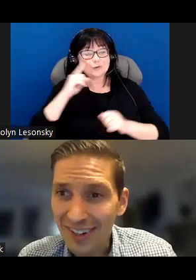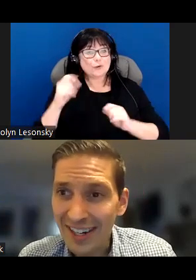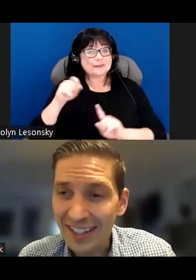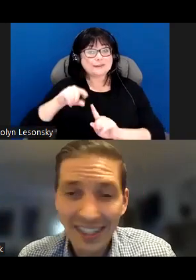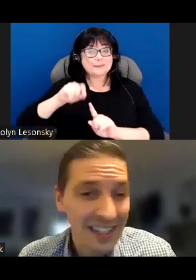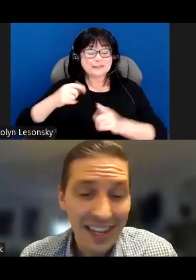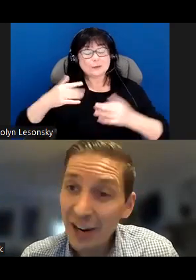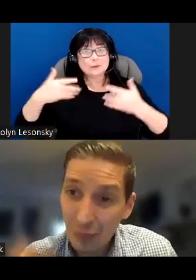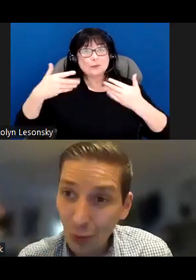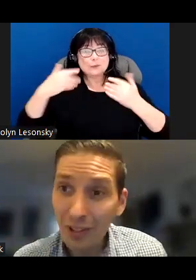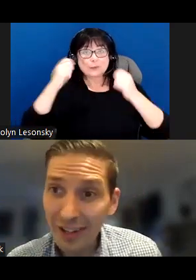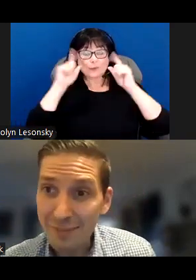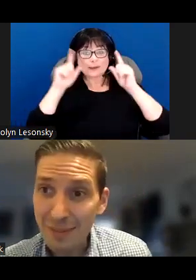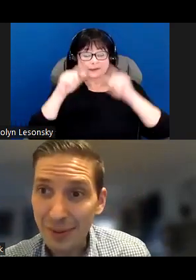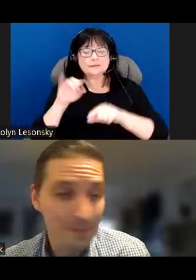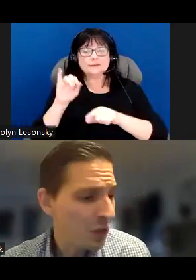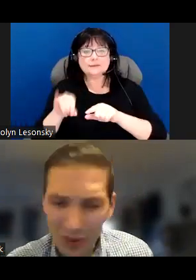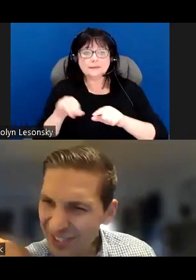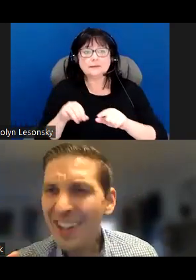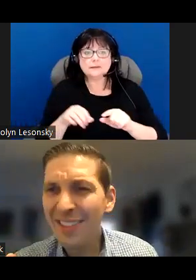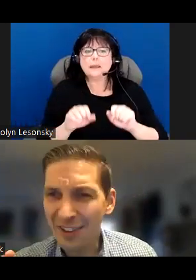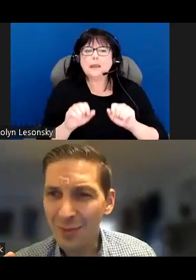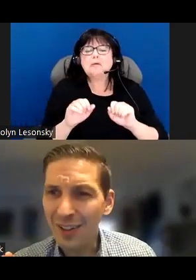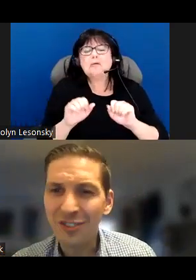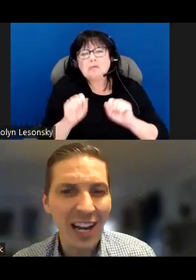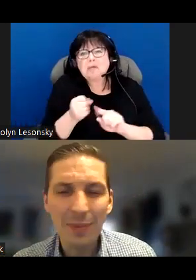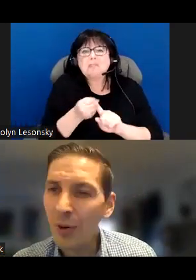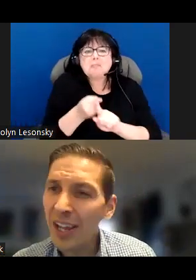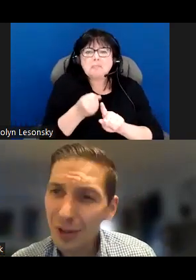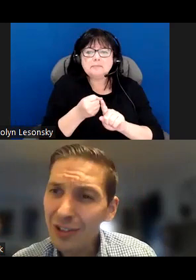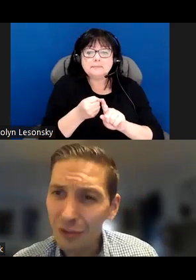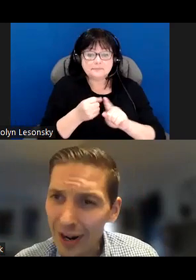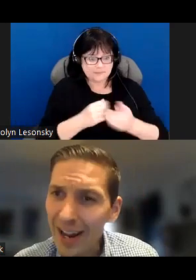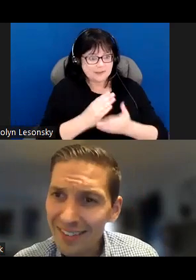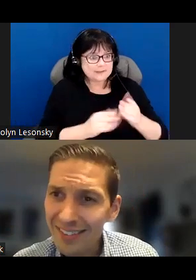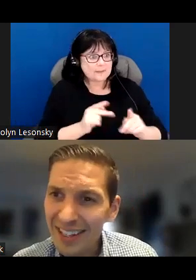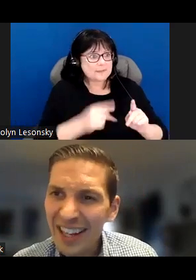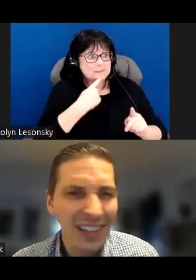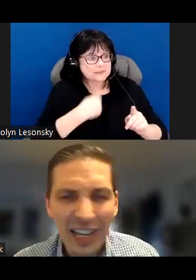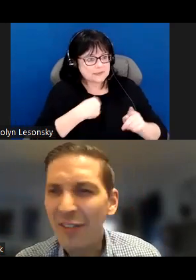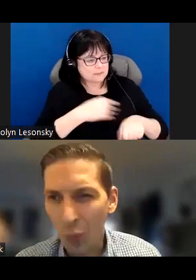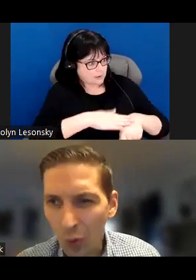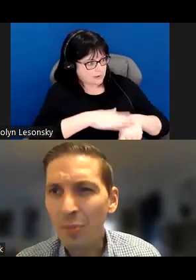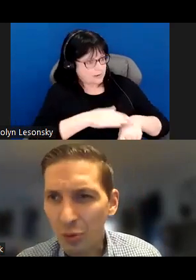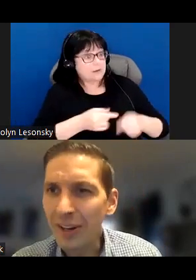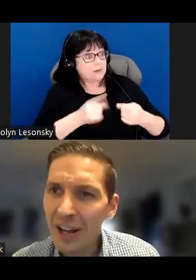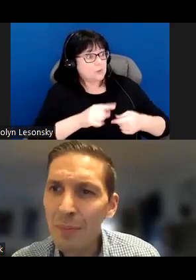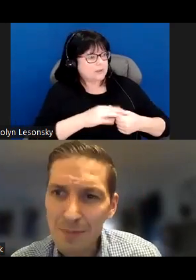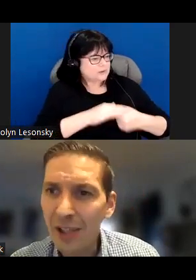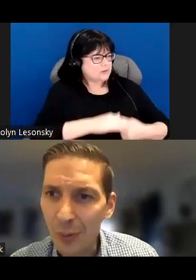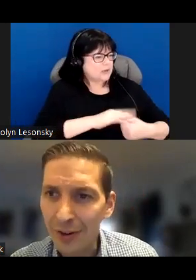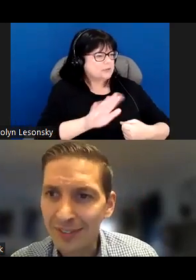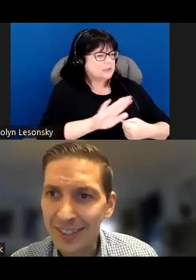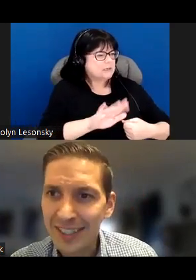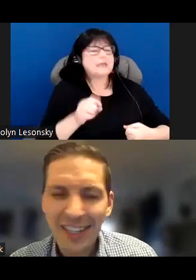stress or anxiety. And I've worked with a lot of people who would say things to me like, Jack, man, when I get really stressed, I'd like to have a warm drink to